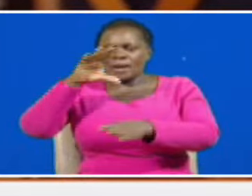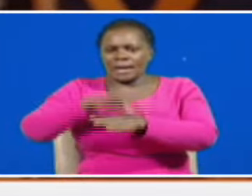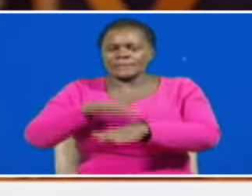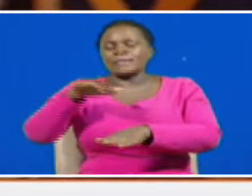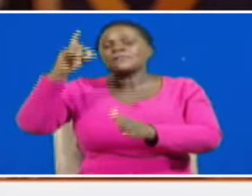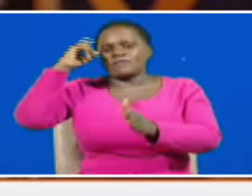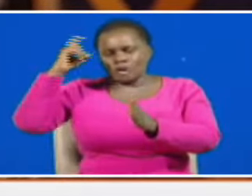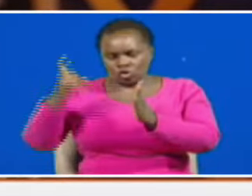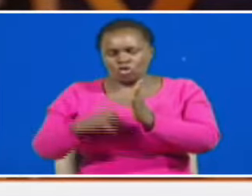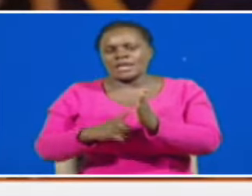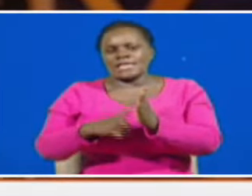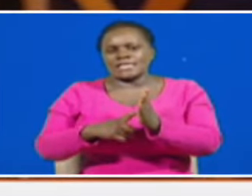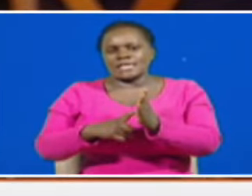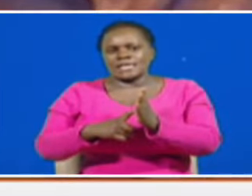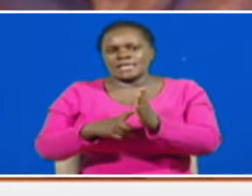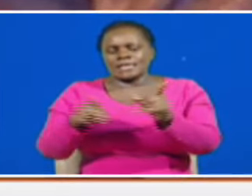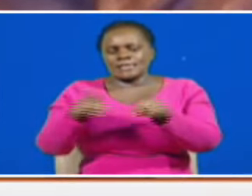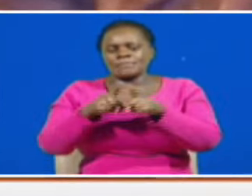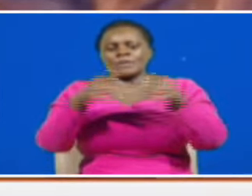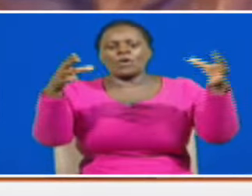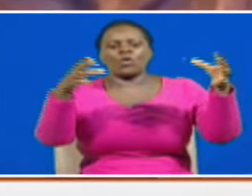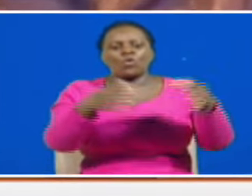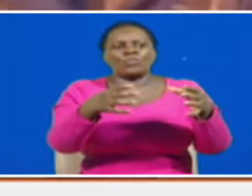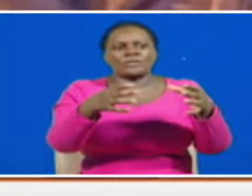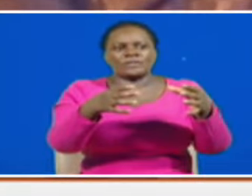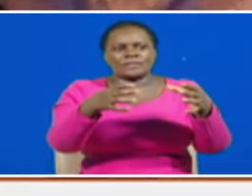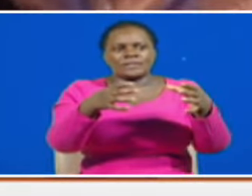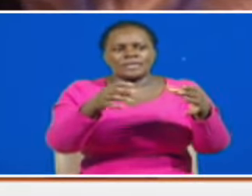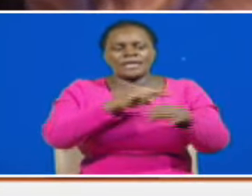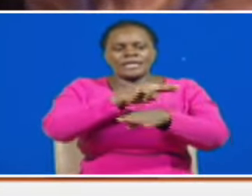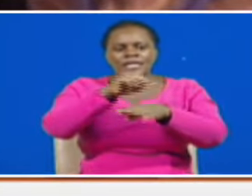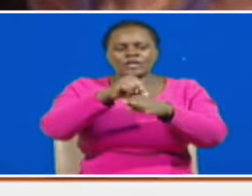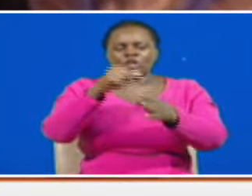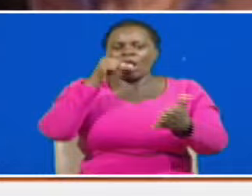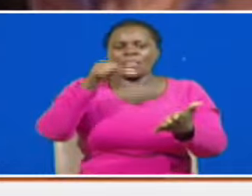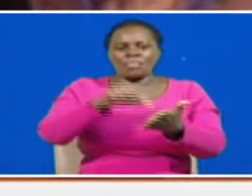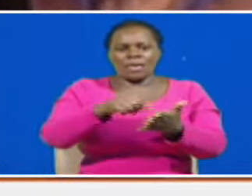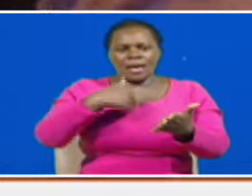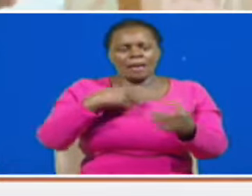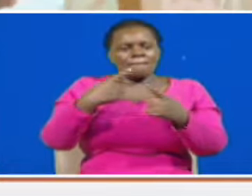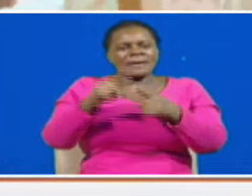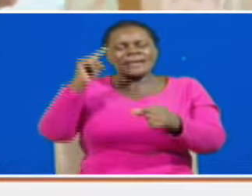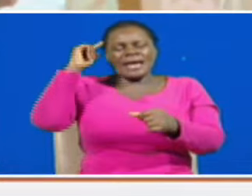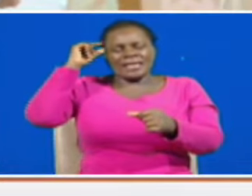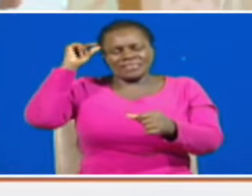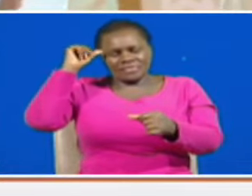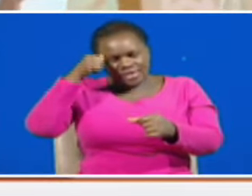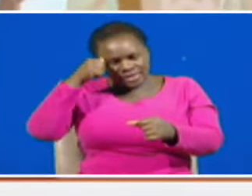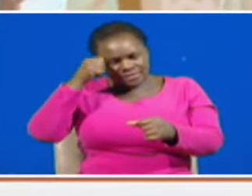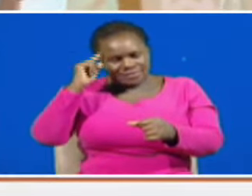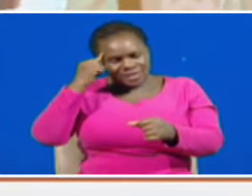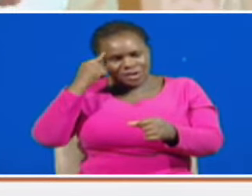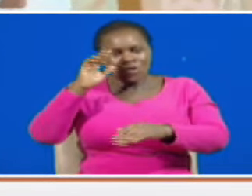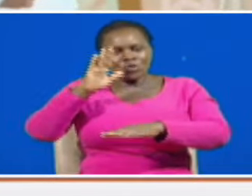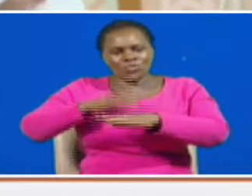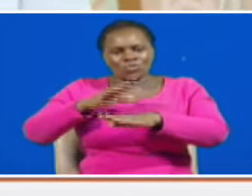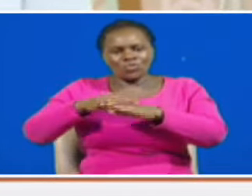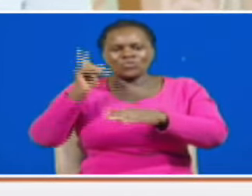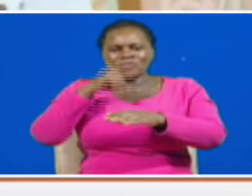already identified as a community with the national IDs. But I think it is good to complete that